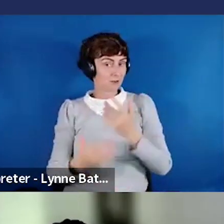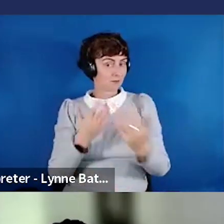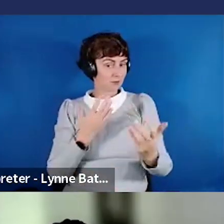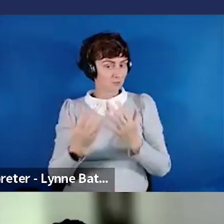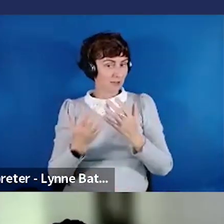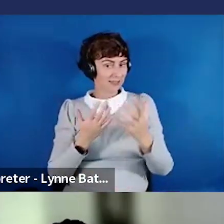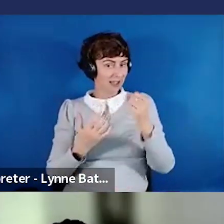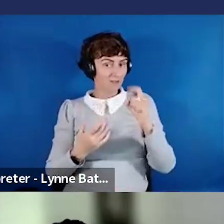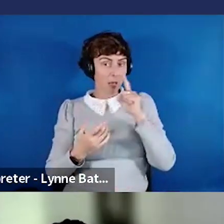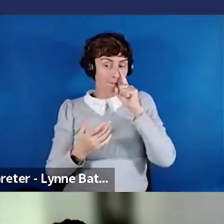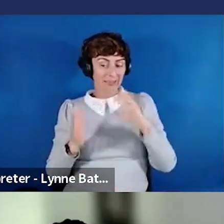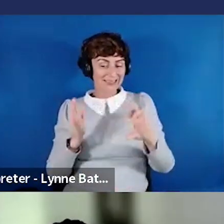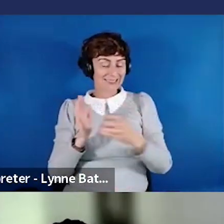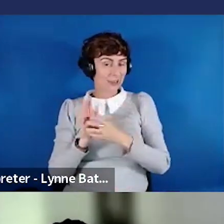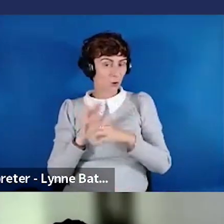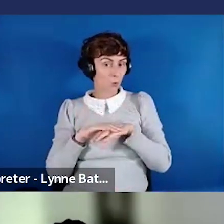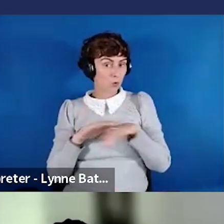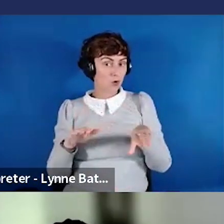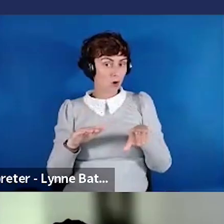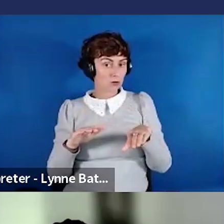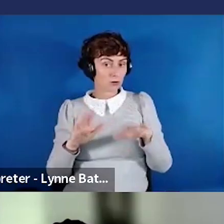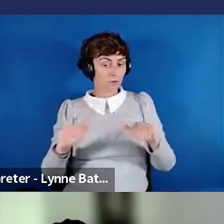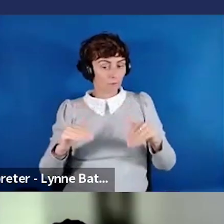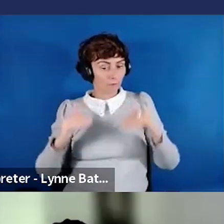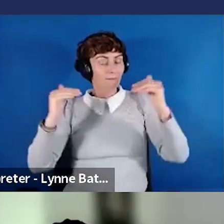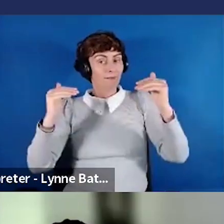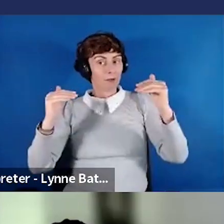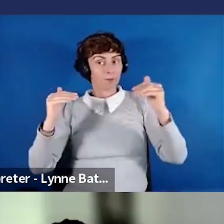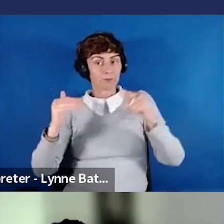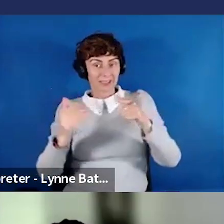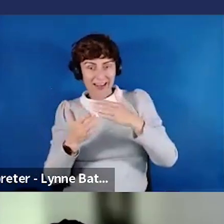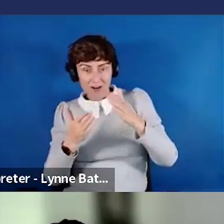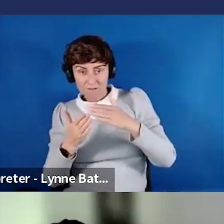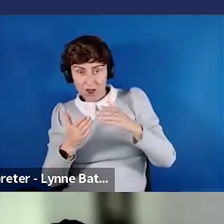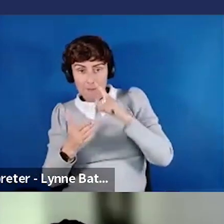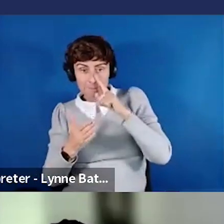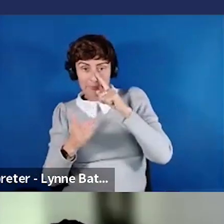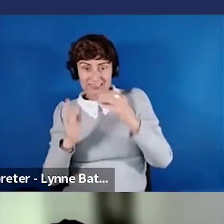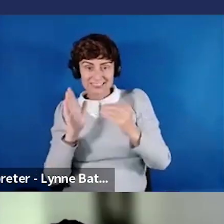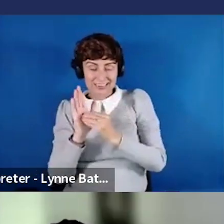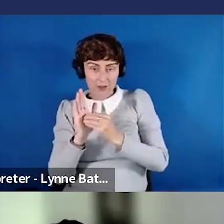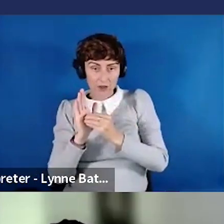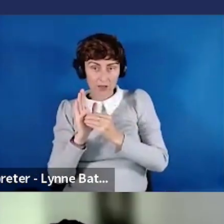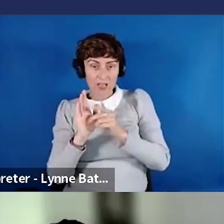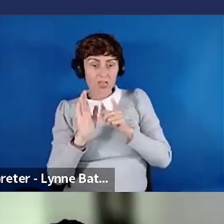who experienced care, not just the ones with the pink sticker. Can I just clarify, the ones with the pink sticker, were they mothers who answered those questions